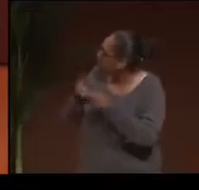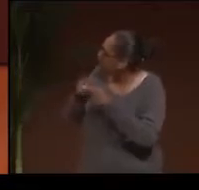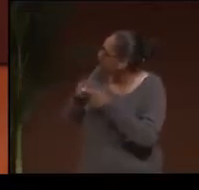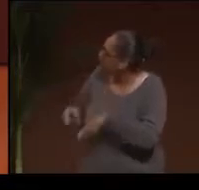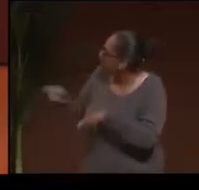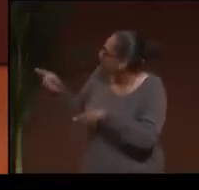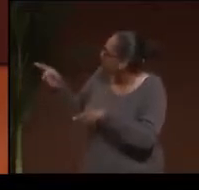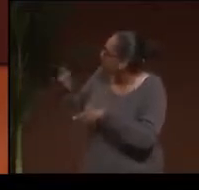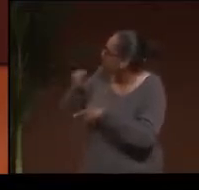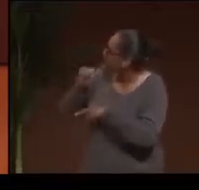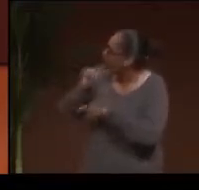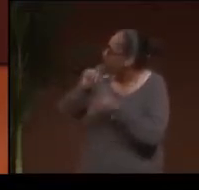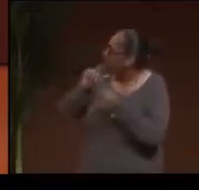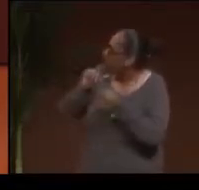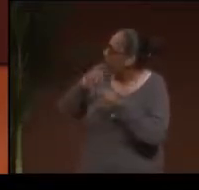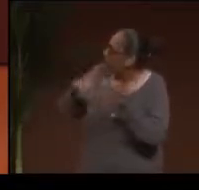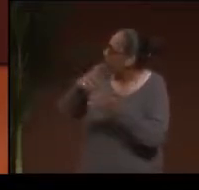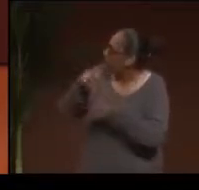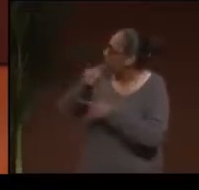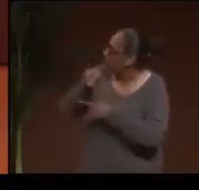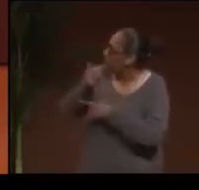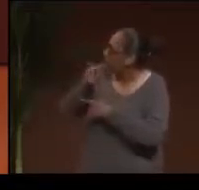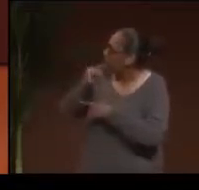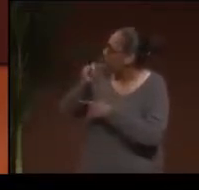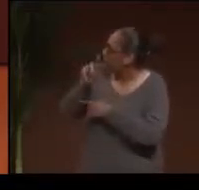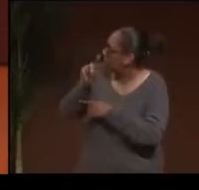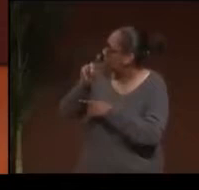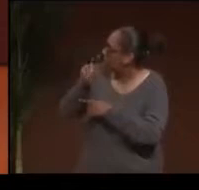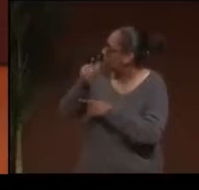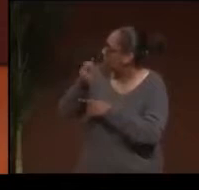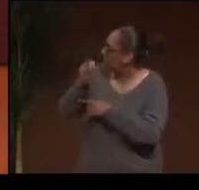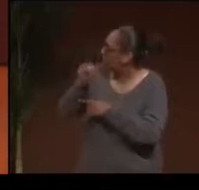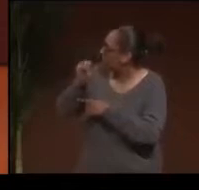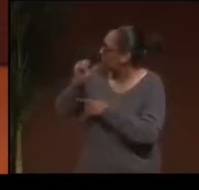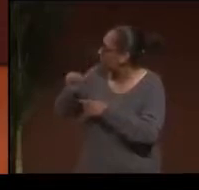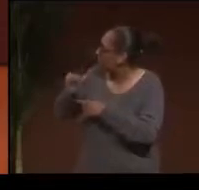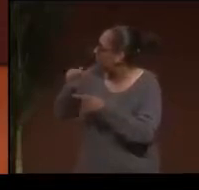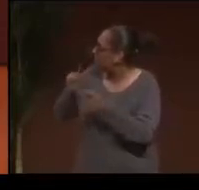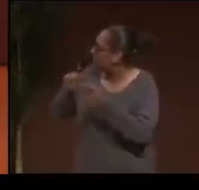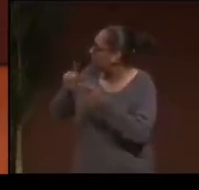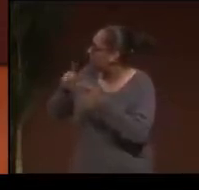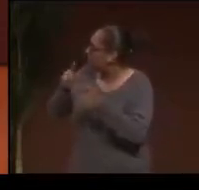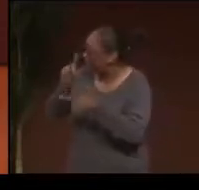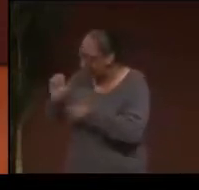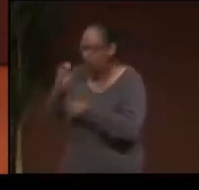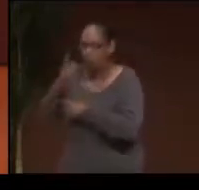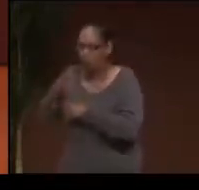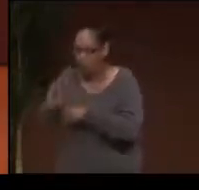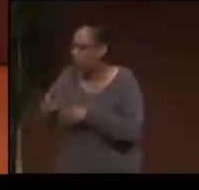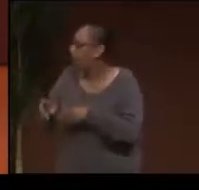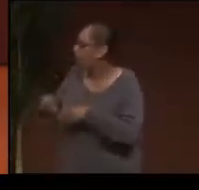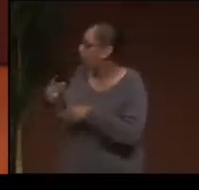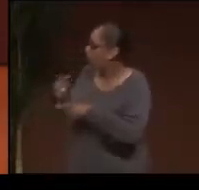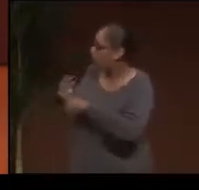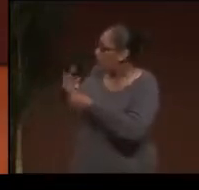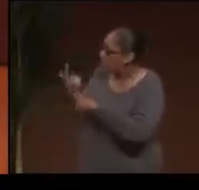Rico. Being from the Dominican Republic, I felt a little bit on the outside of that. So, but I stayed at the margins, but very